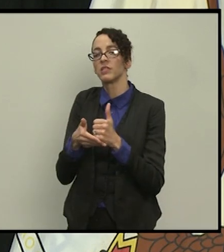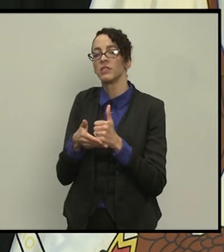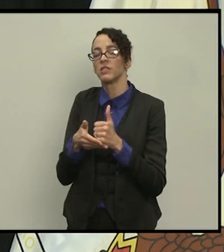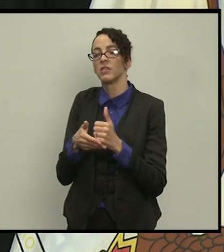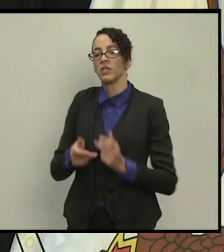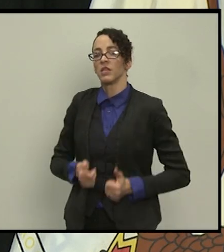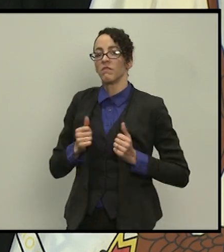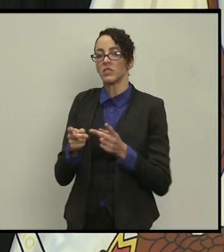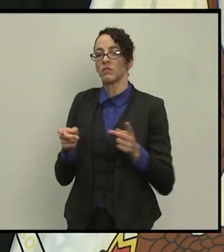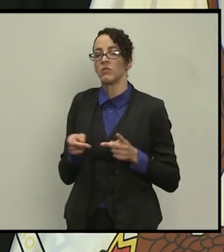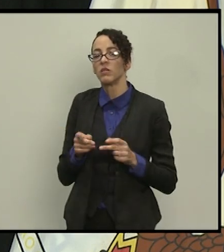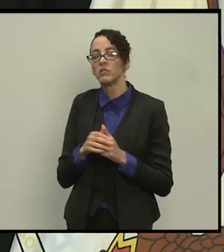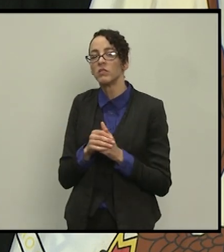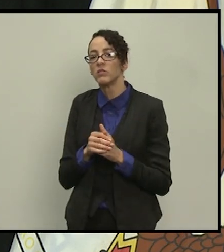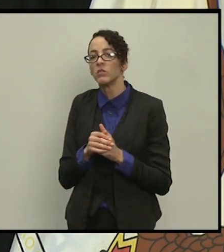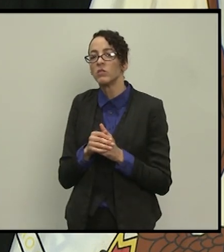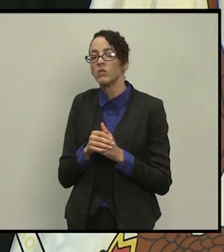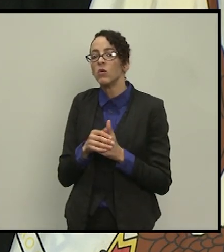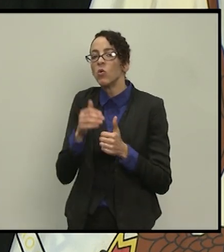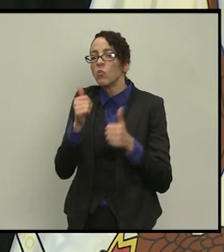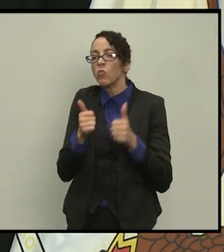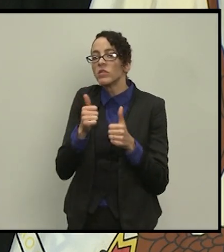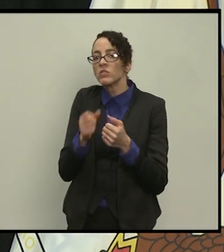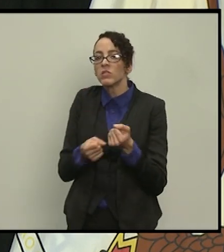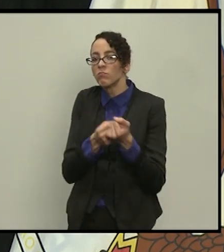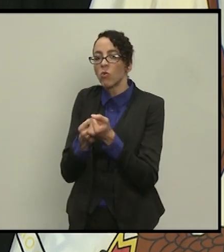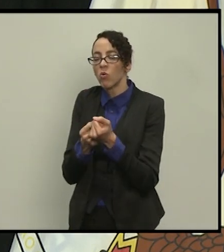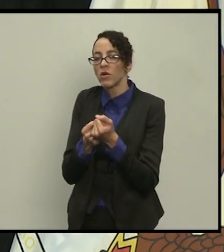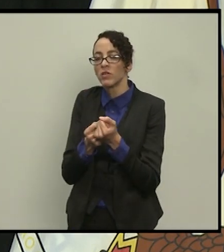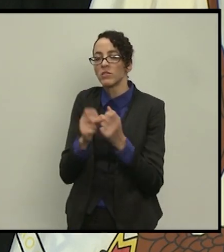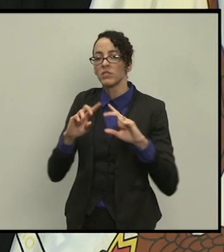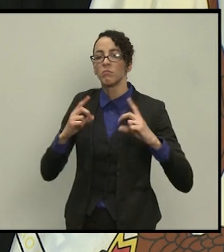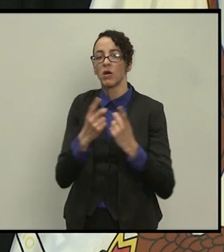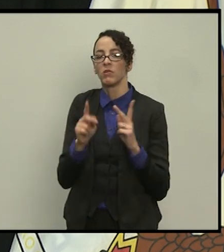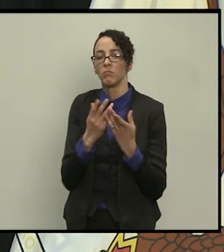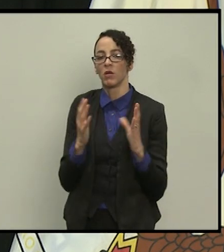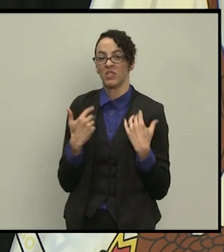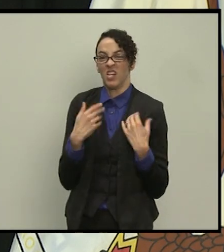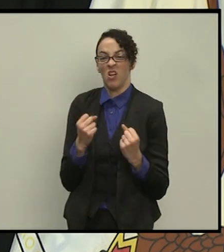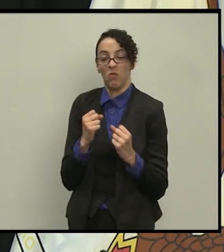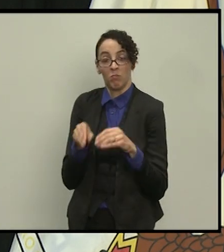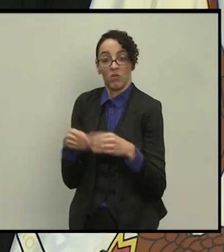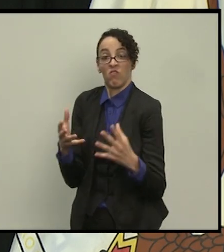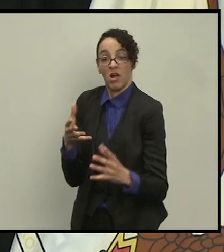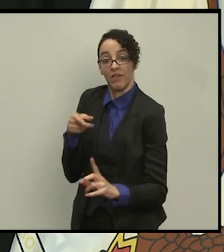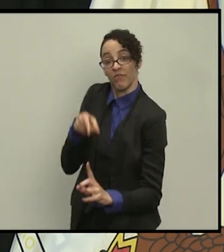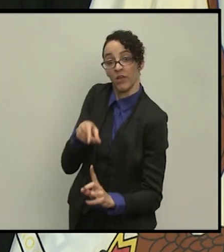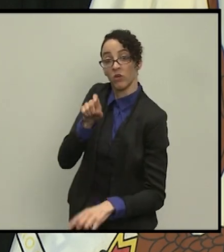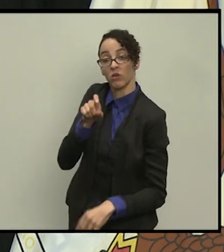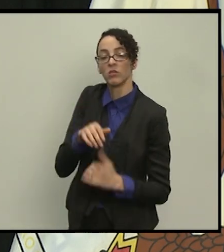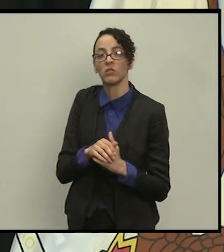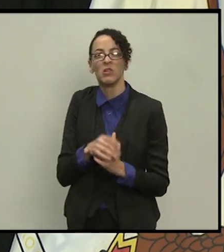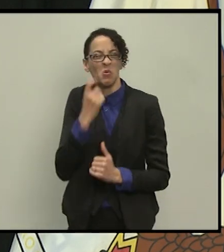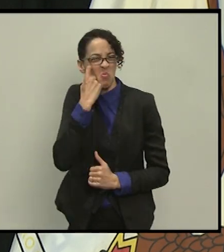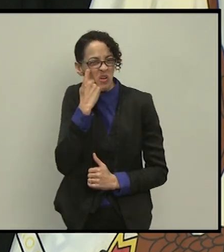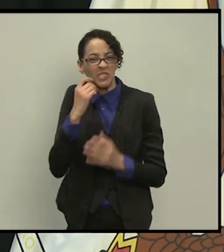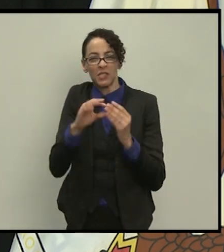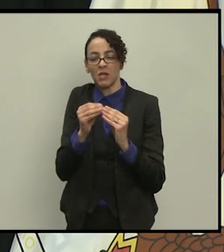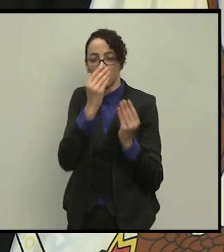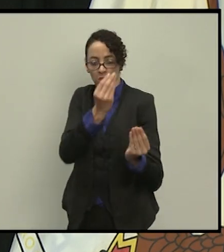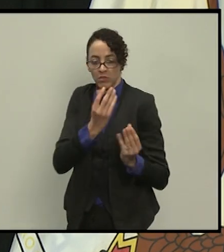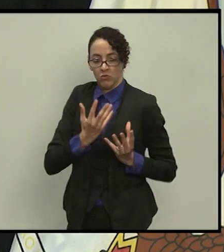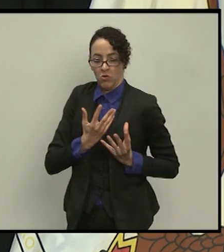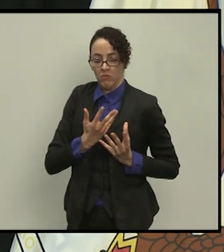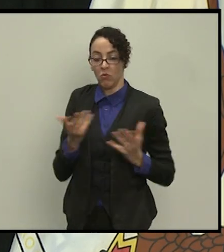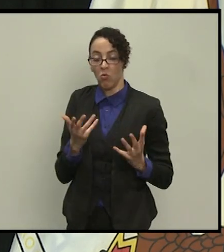if any, is the department giving to this facility? Okay. So the latest numbers I have from that facility is that a total